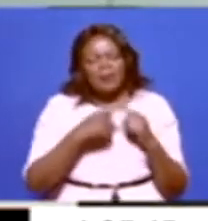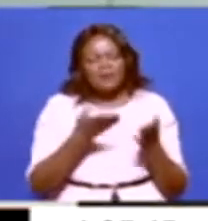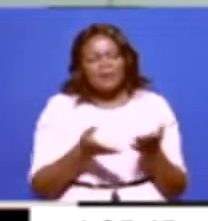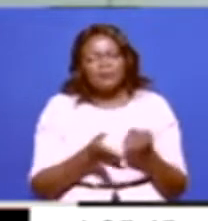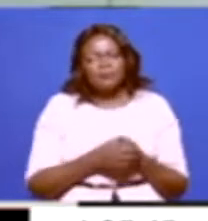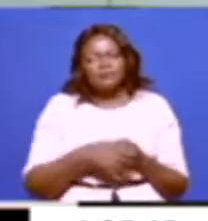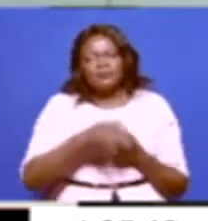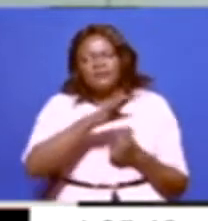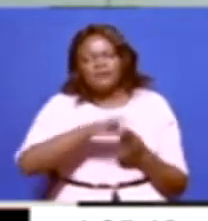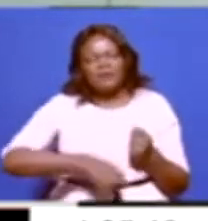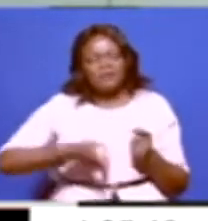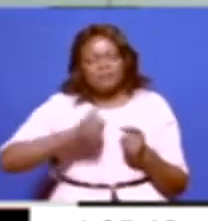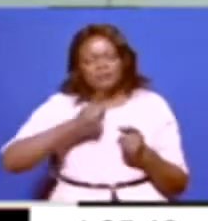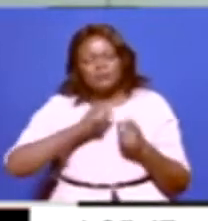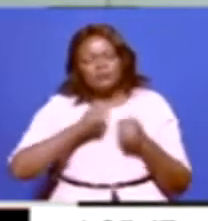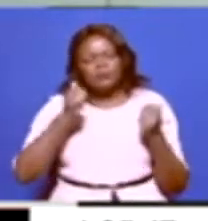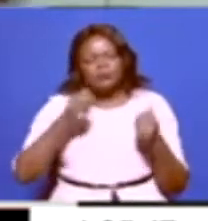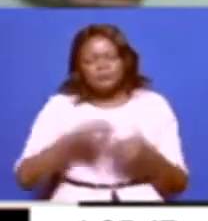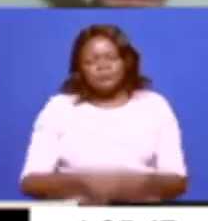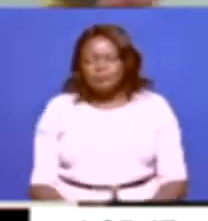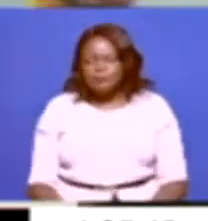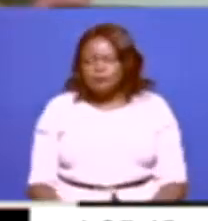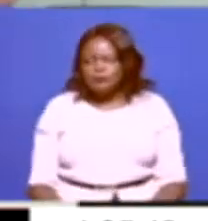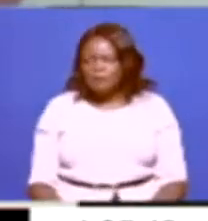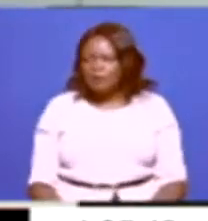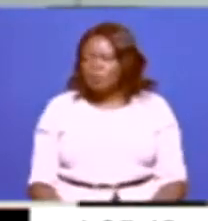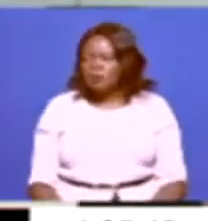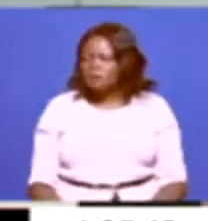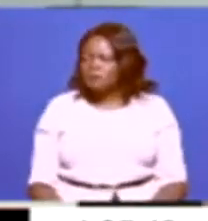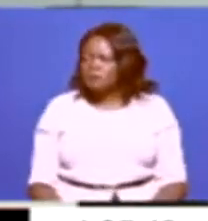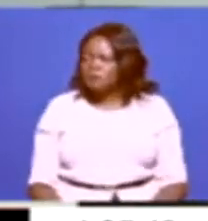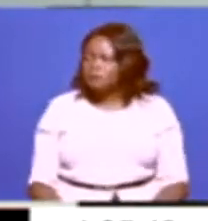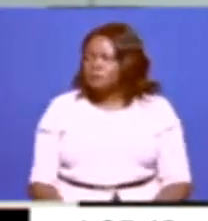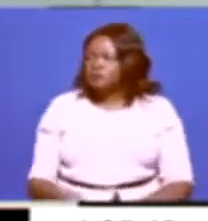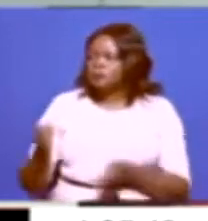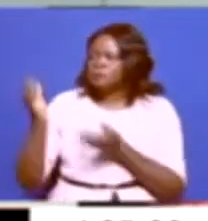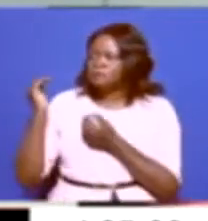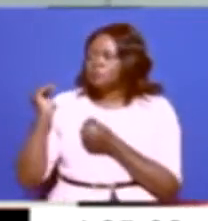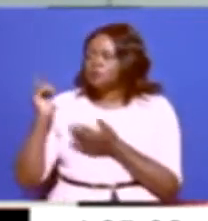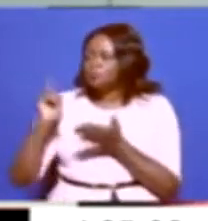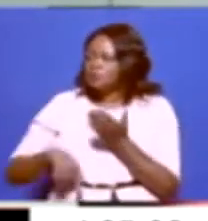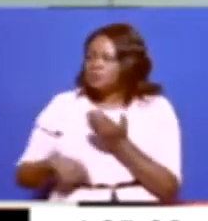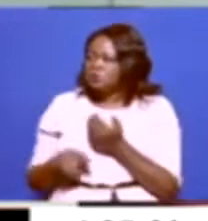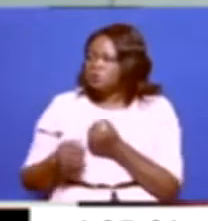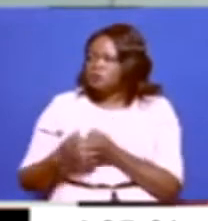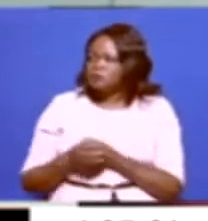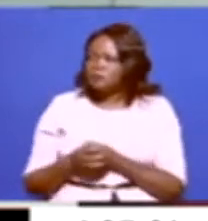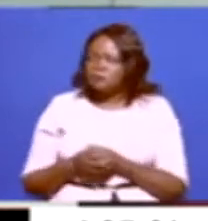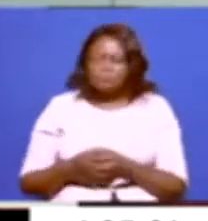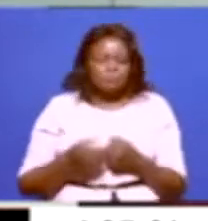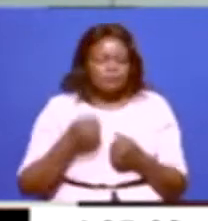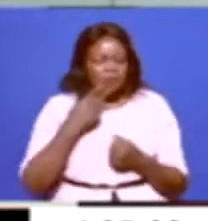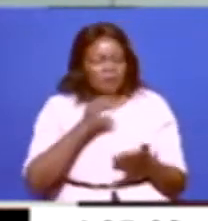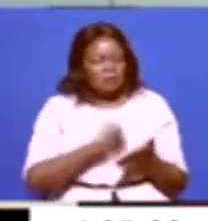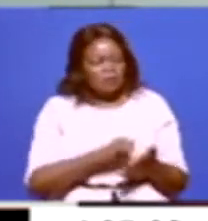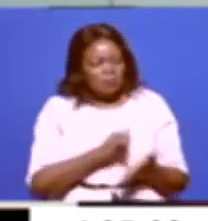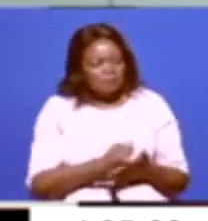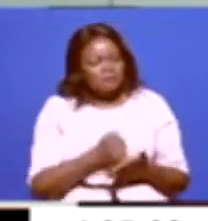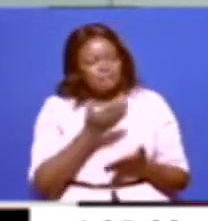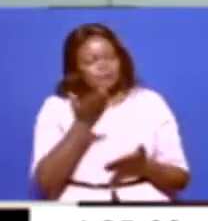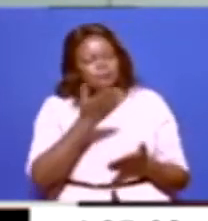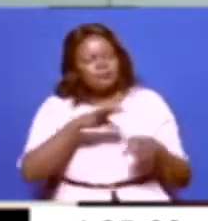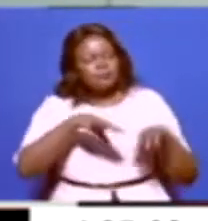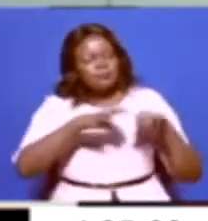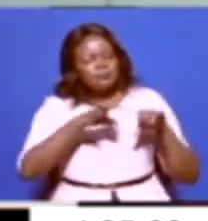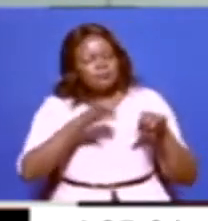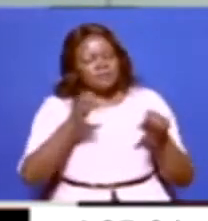imebidi imeongezwa. Okay. And your expectations in the next few days? At least tumeona huko chini kwa pipeline gari